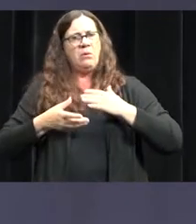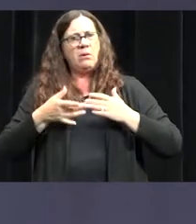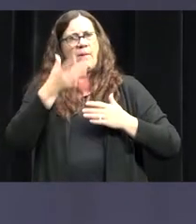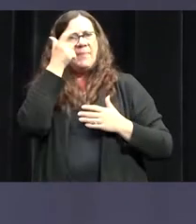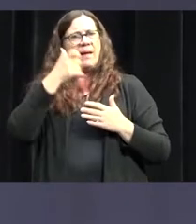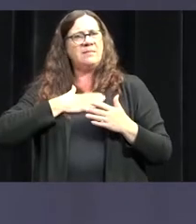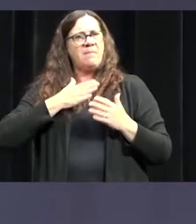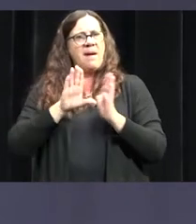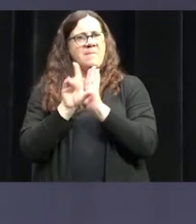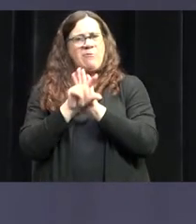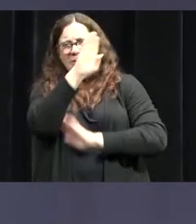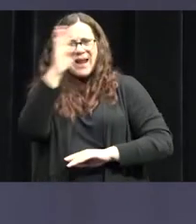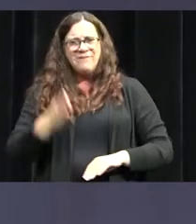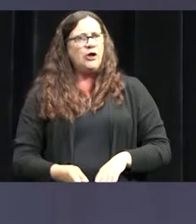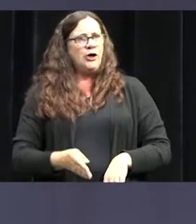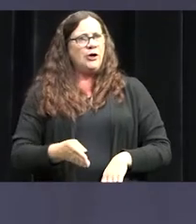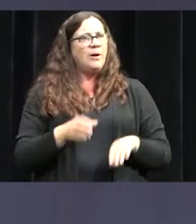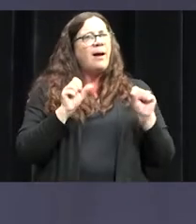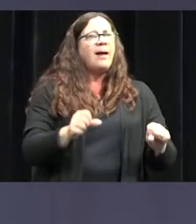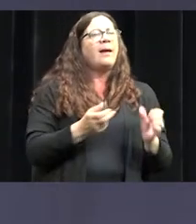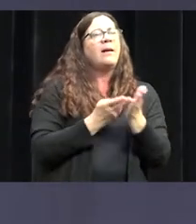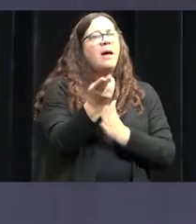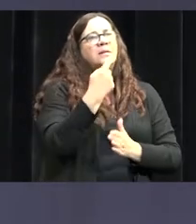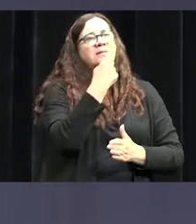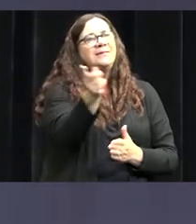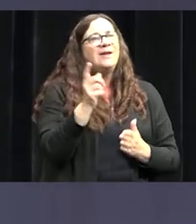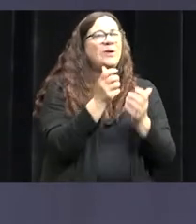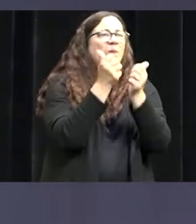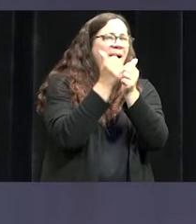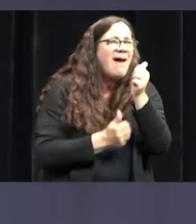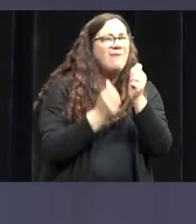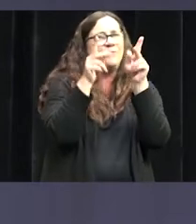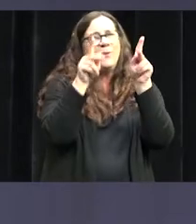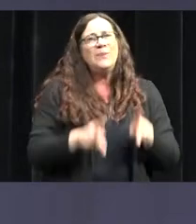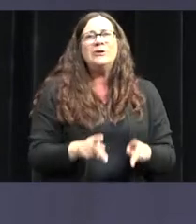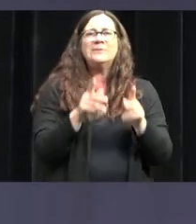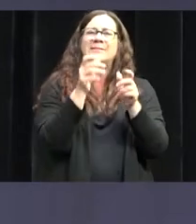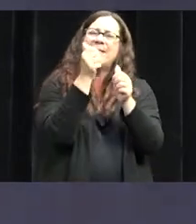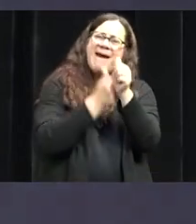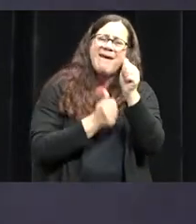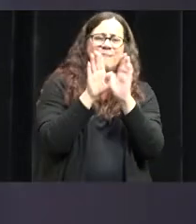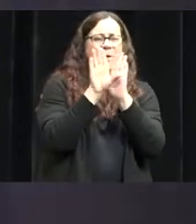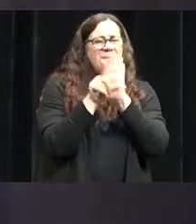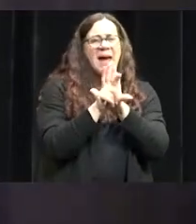from every background or walk of life is welcome at bristol community college